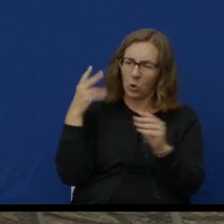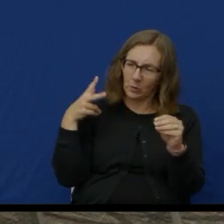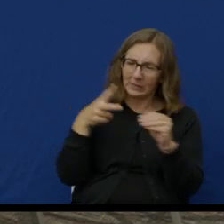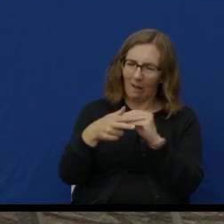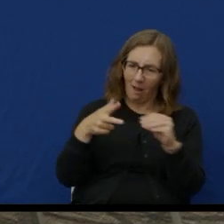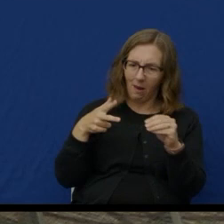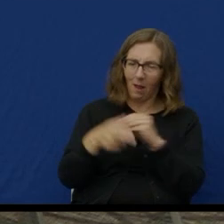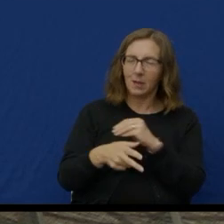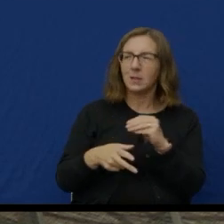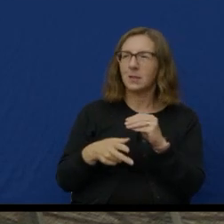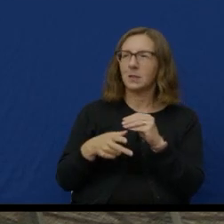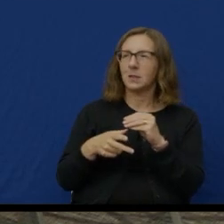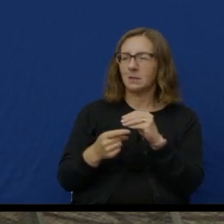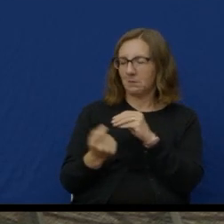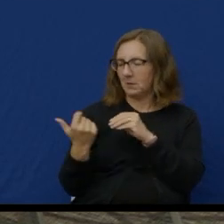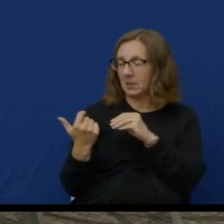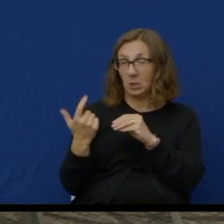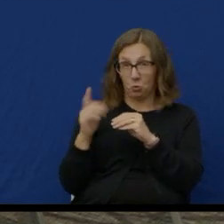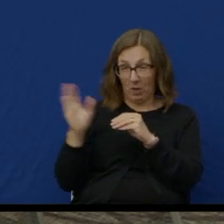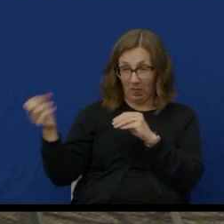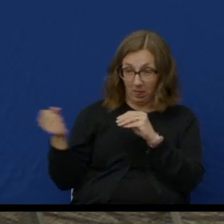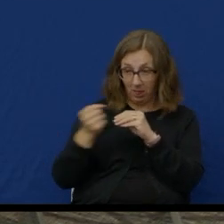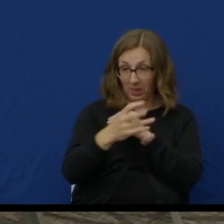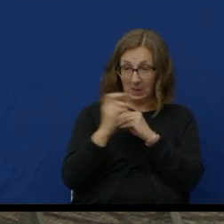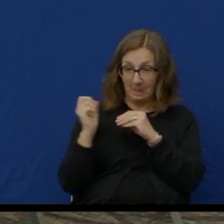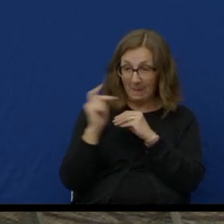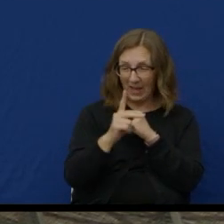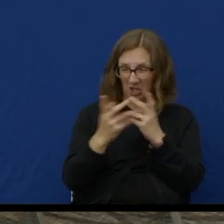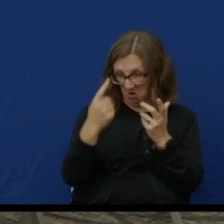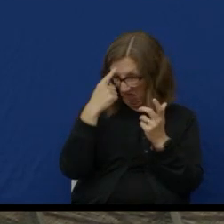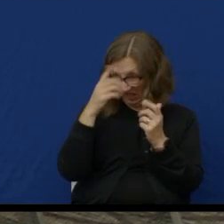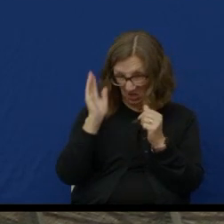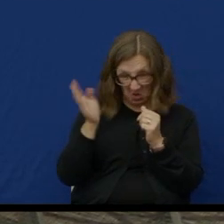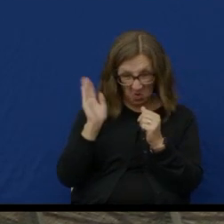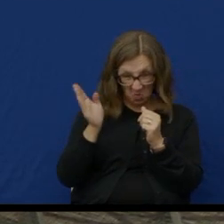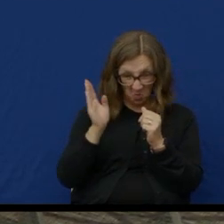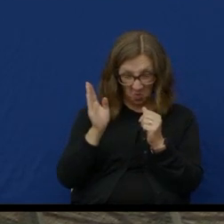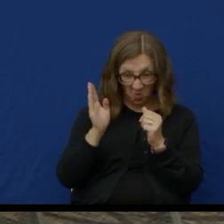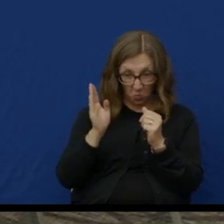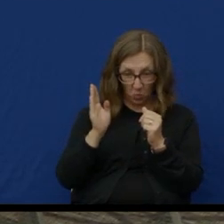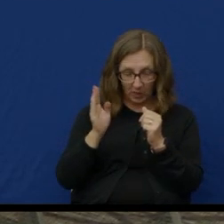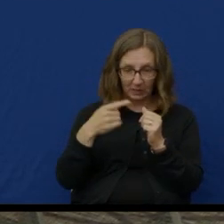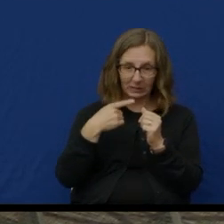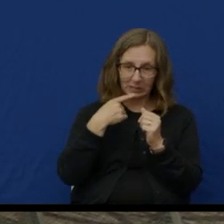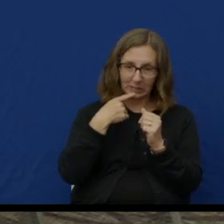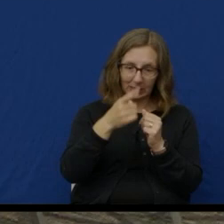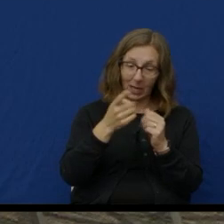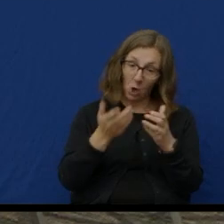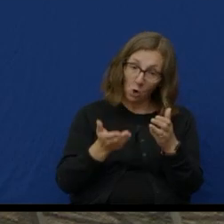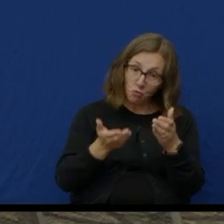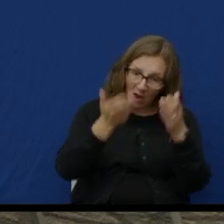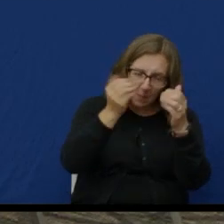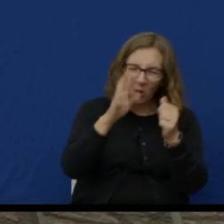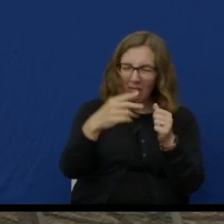in. Do you think they'll leave it in as we recommend it, or do you think they're going to put some caveats on it,